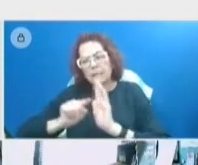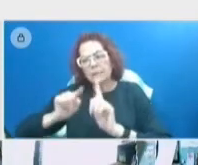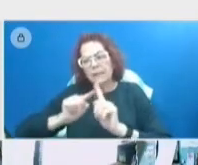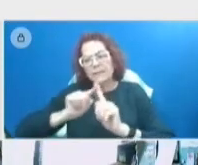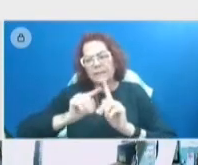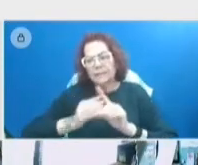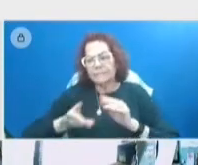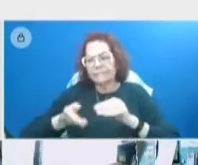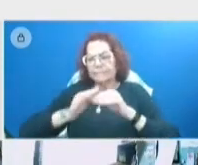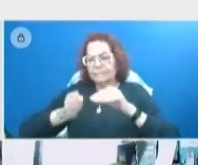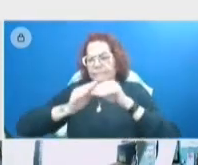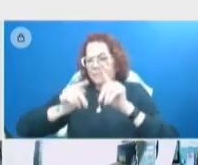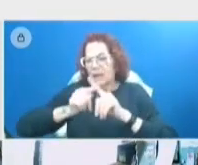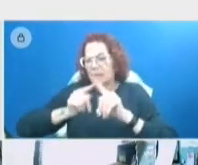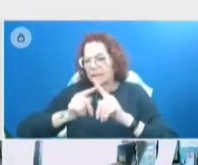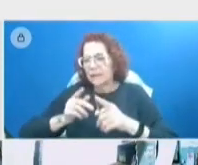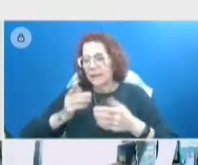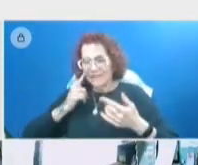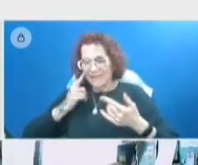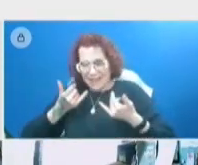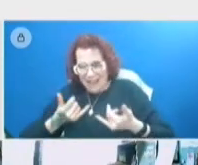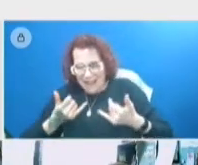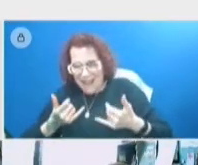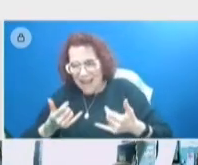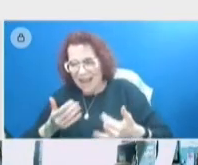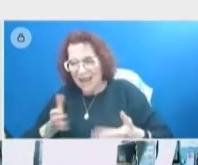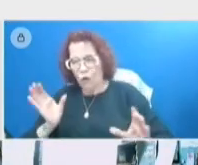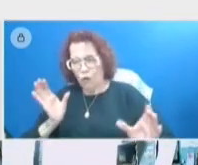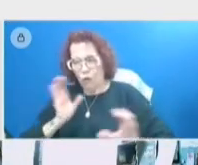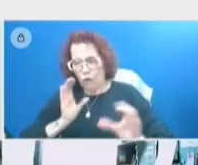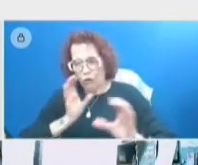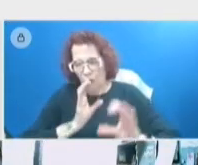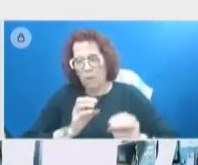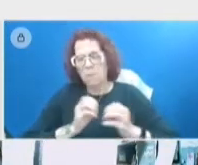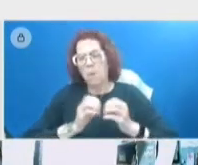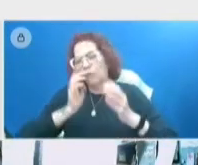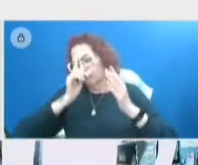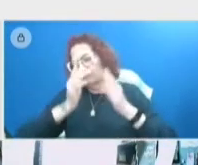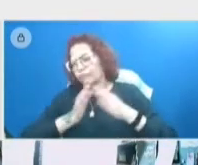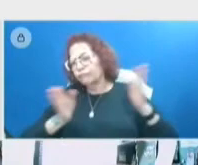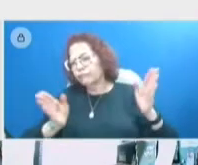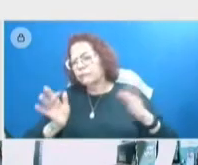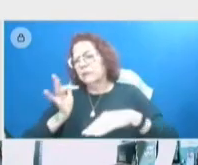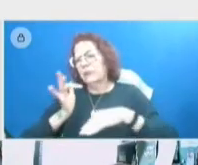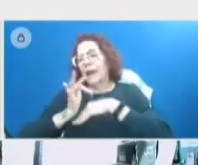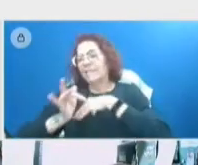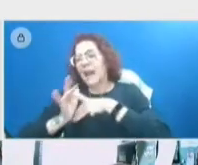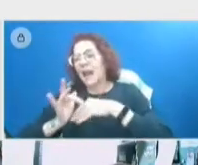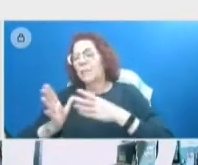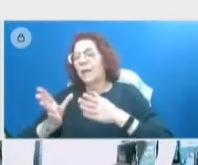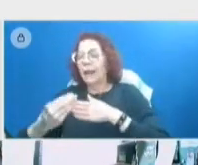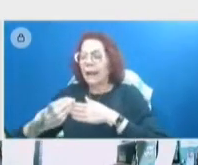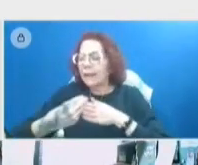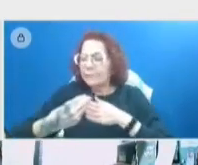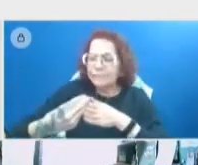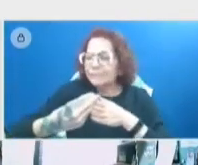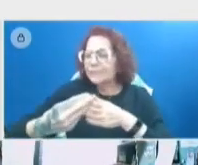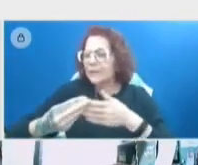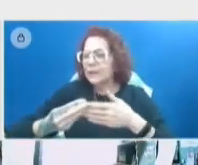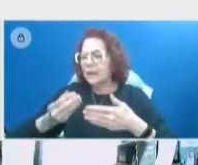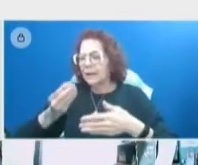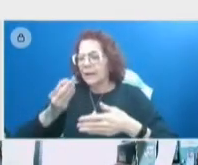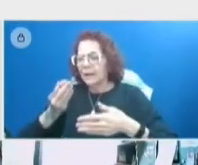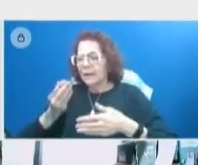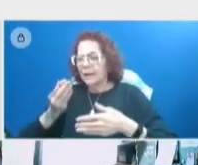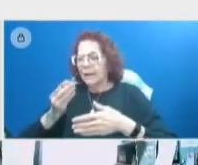indicating making the search easier to use and providing broader results. There is still work to be done there, and that is on our timeline. I'm sorry